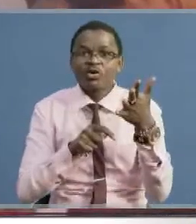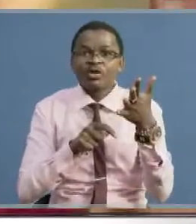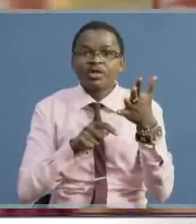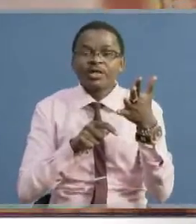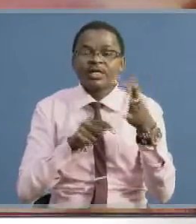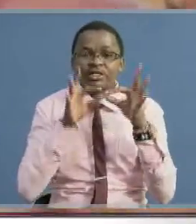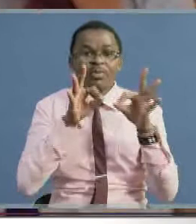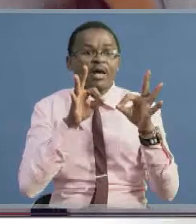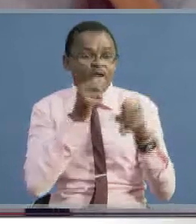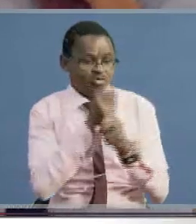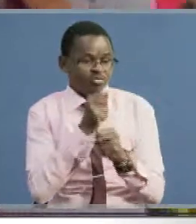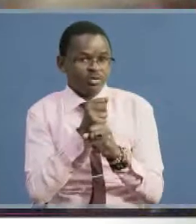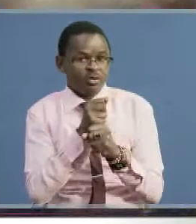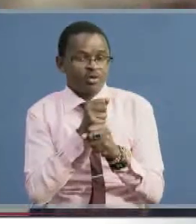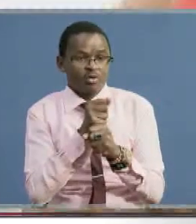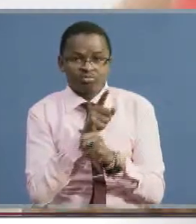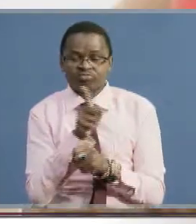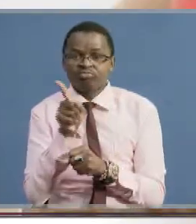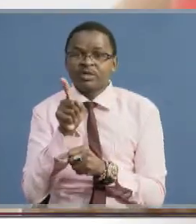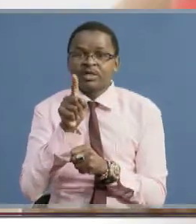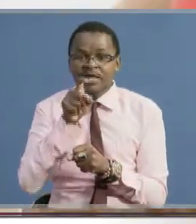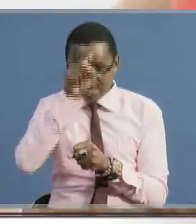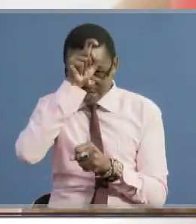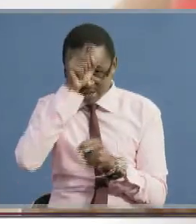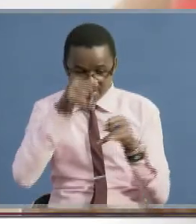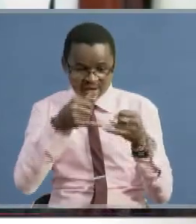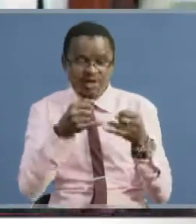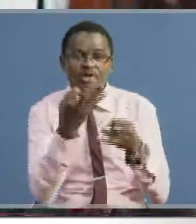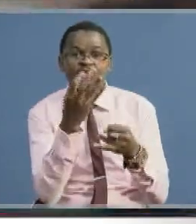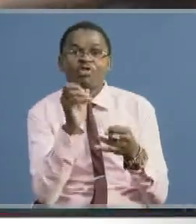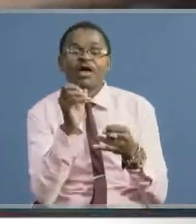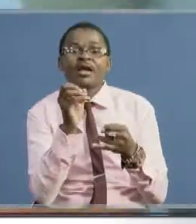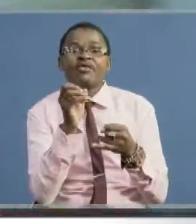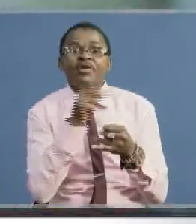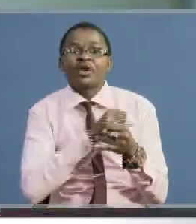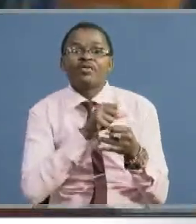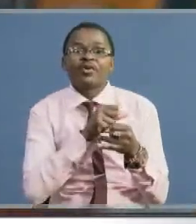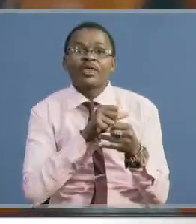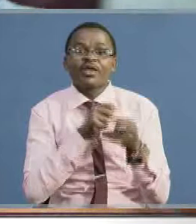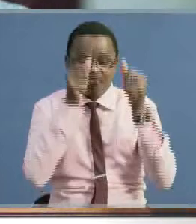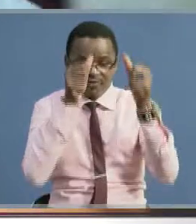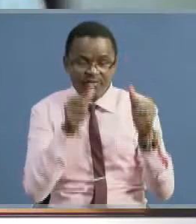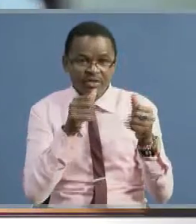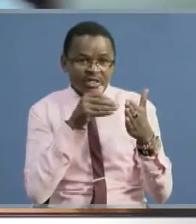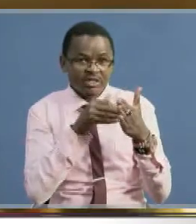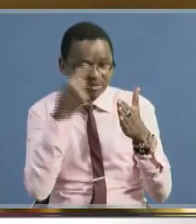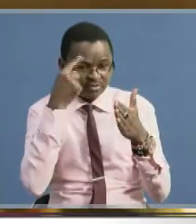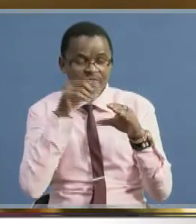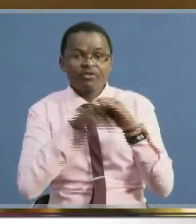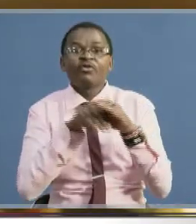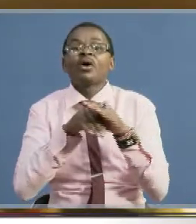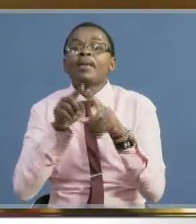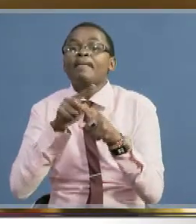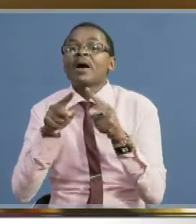smartphone camera can do. Huawei Mobile Egypt published a new 30-second advertisement yesterday for its Nova 3